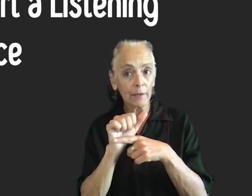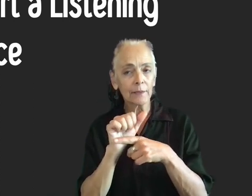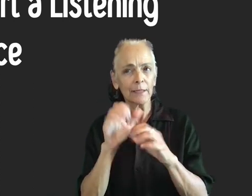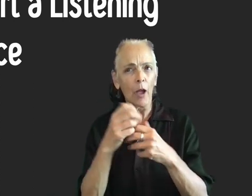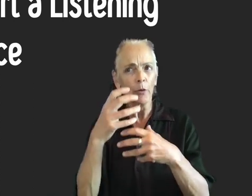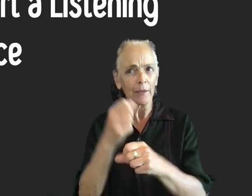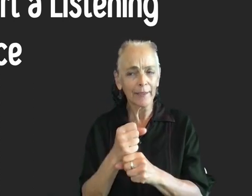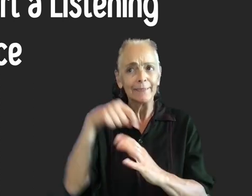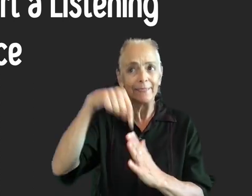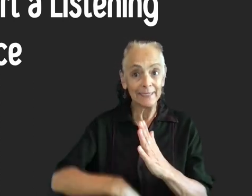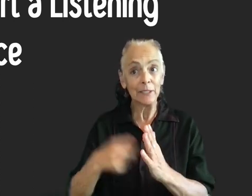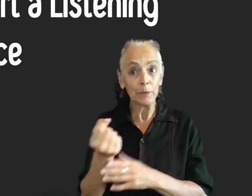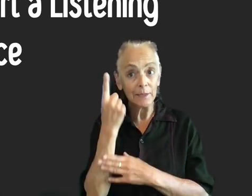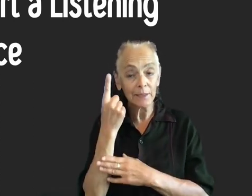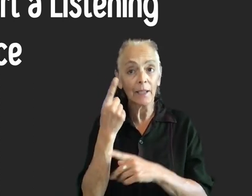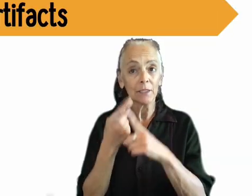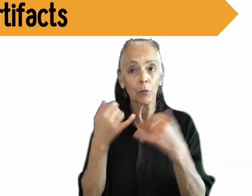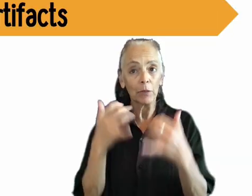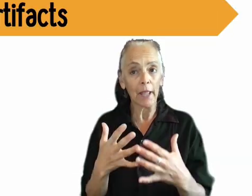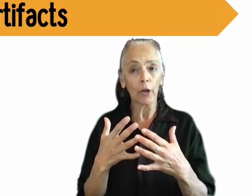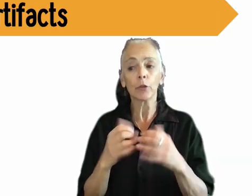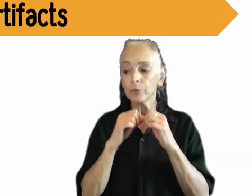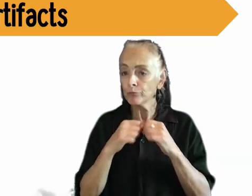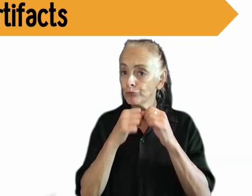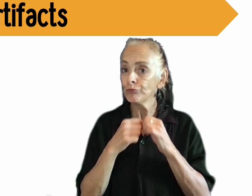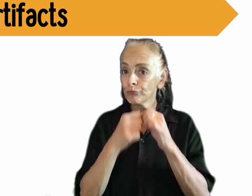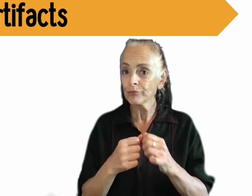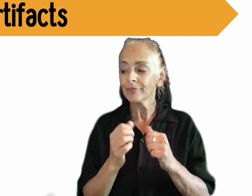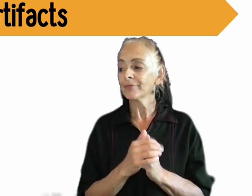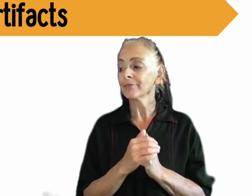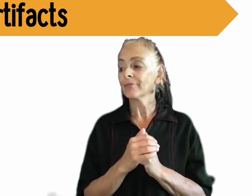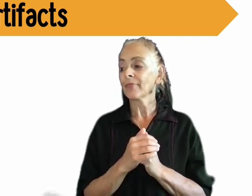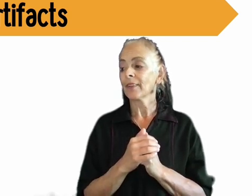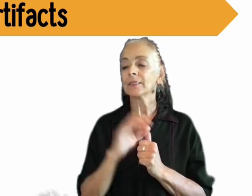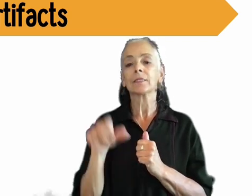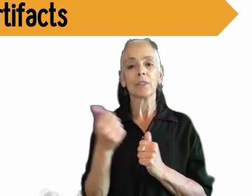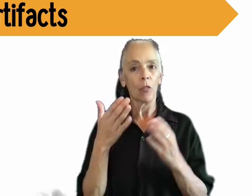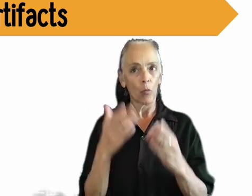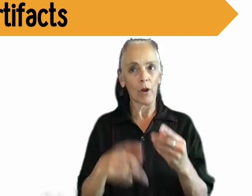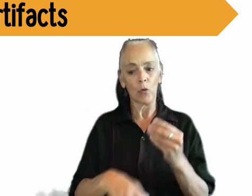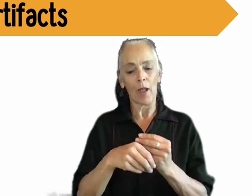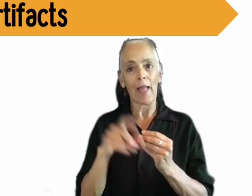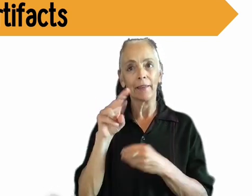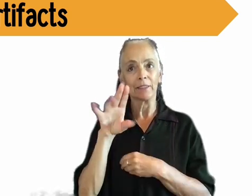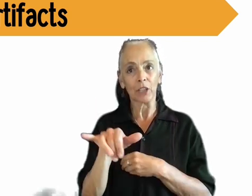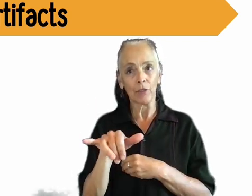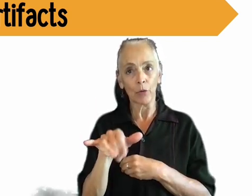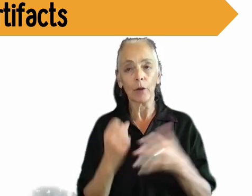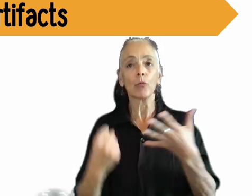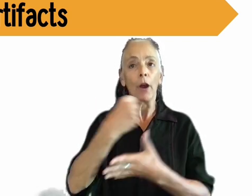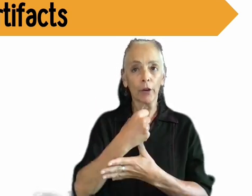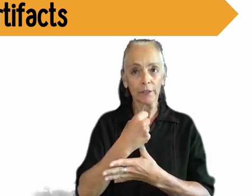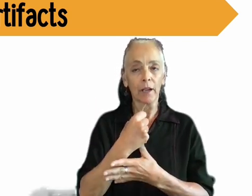insights from players on a rolling basis so it's actually another way to add discovery and prioritize